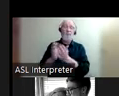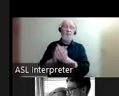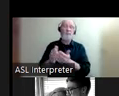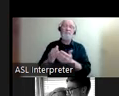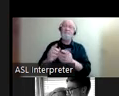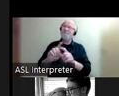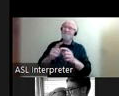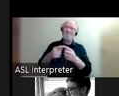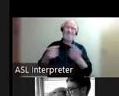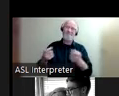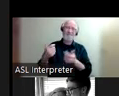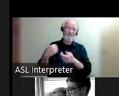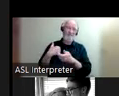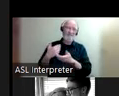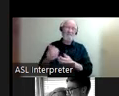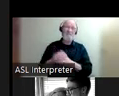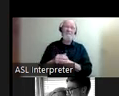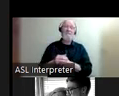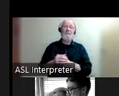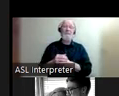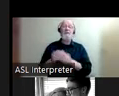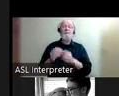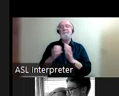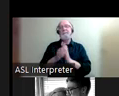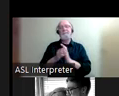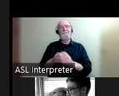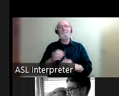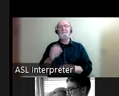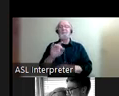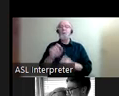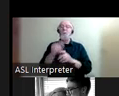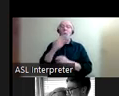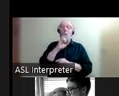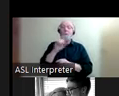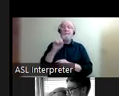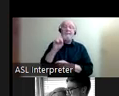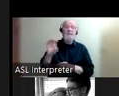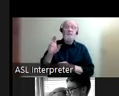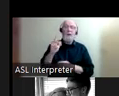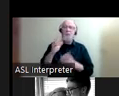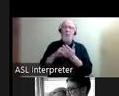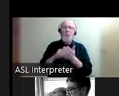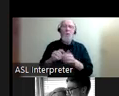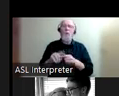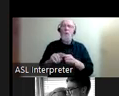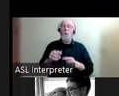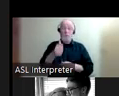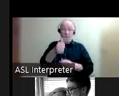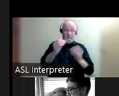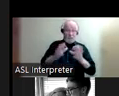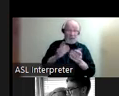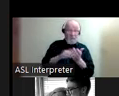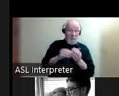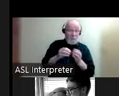have, you know, more specific ones. For example, we have resources for seniors, a guide for educators. So like any